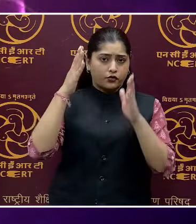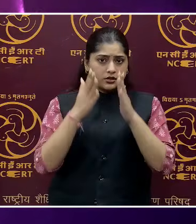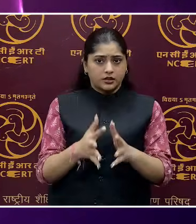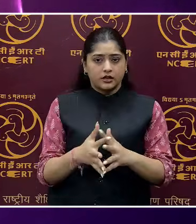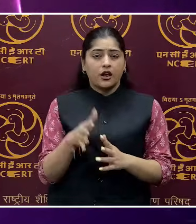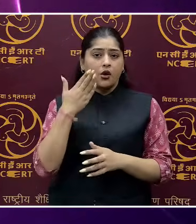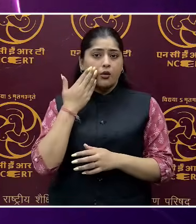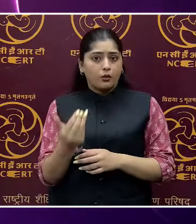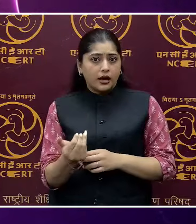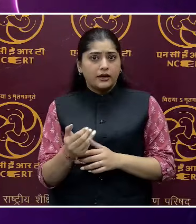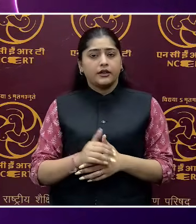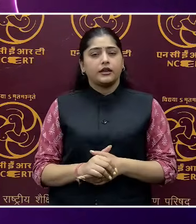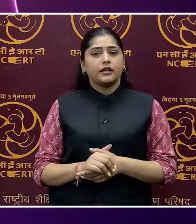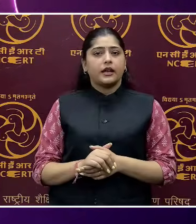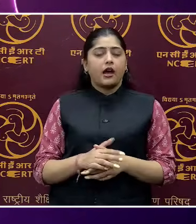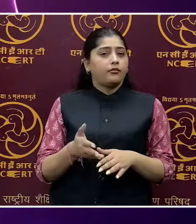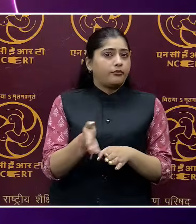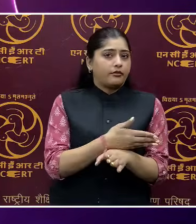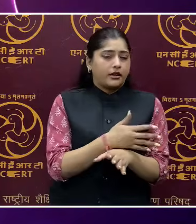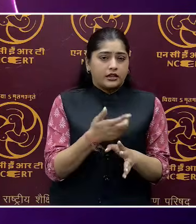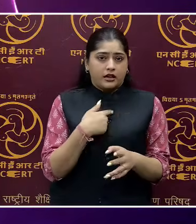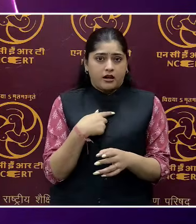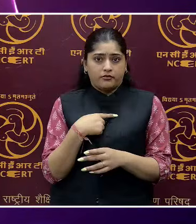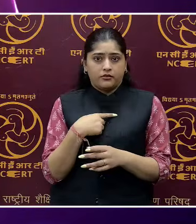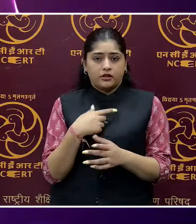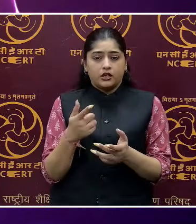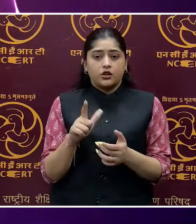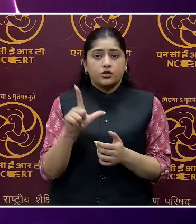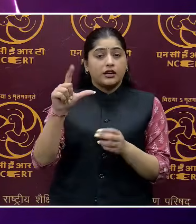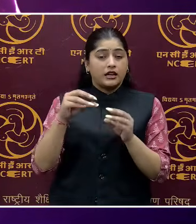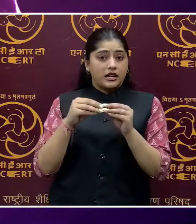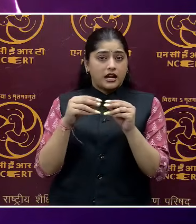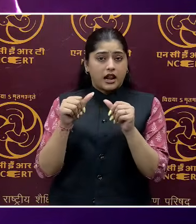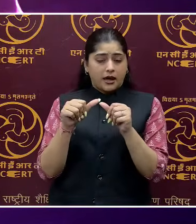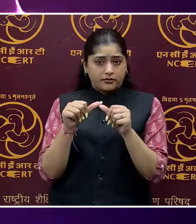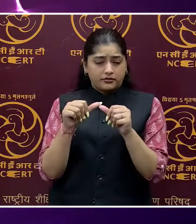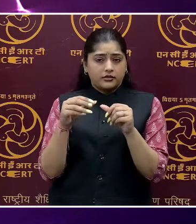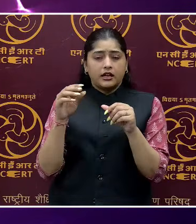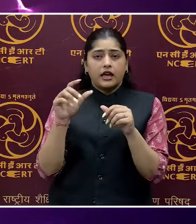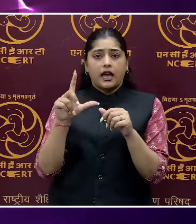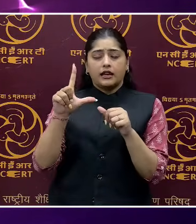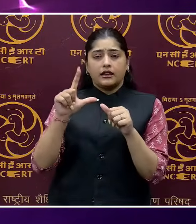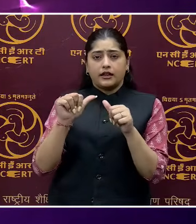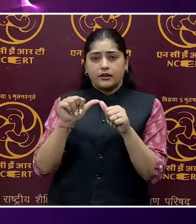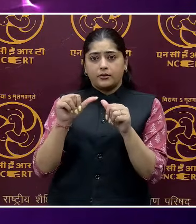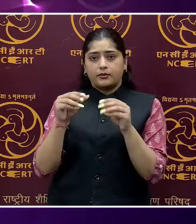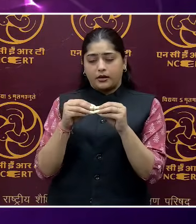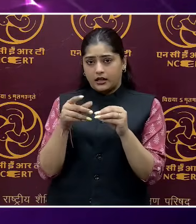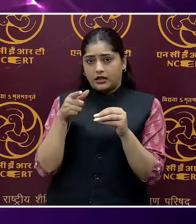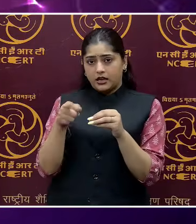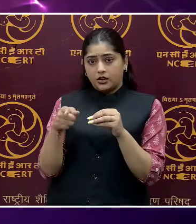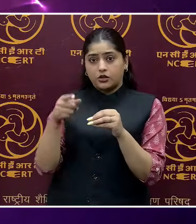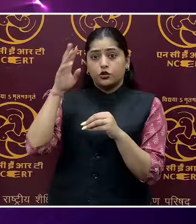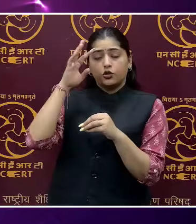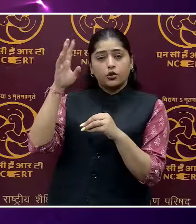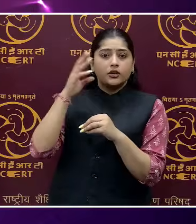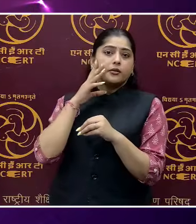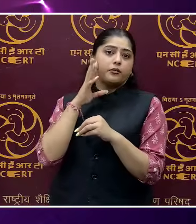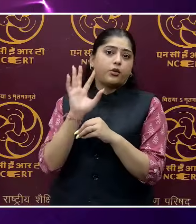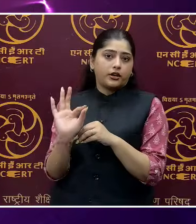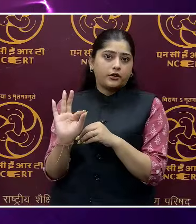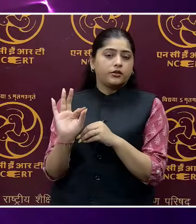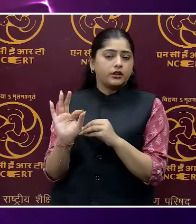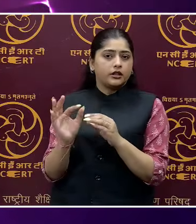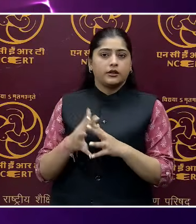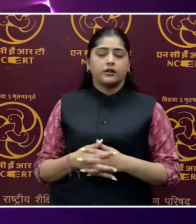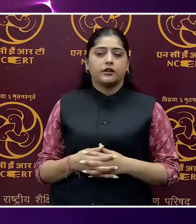because before performing in simulation labs or in real labs, theory understanding is must. So